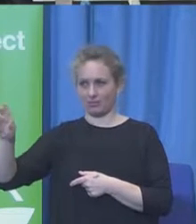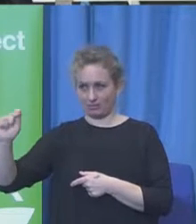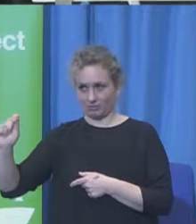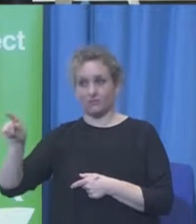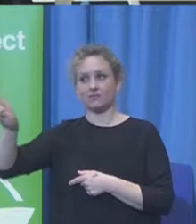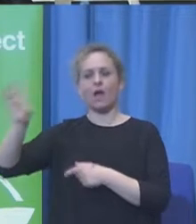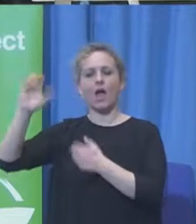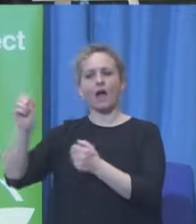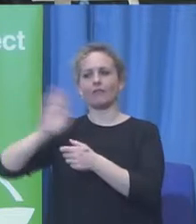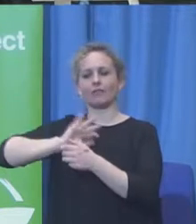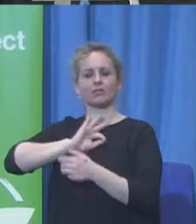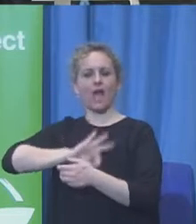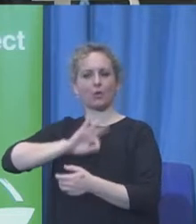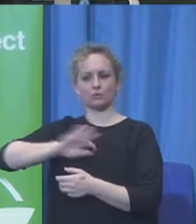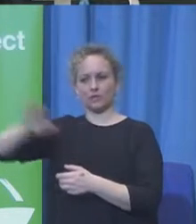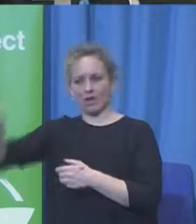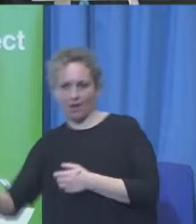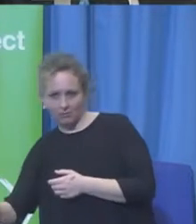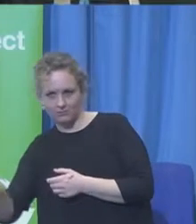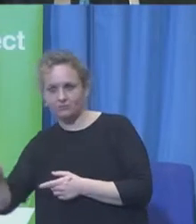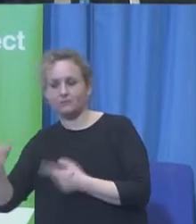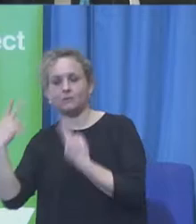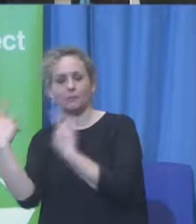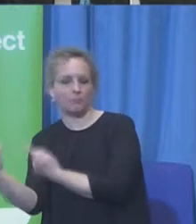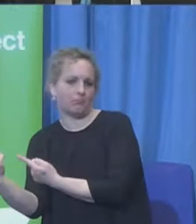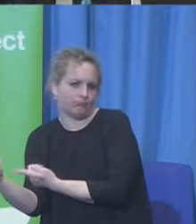that it would be important that